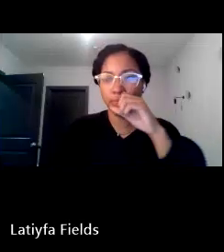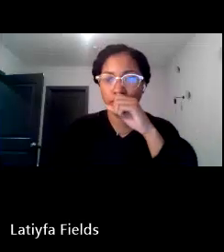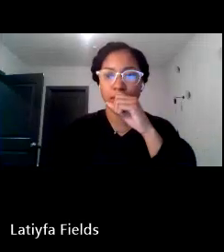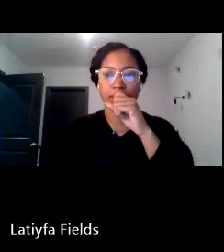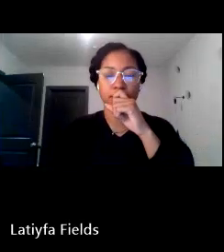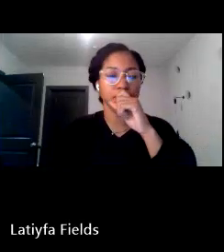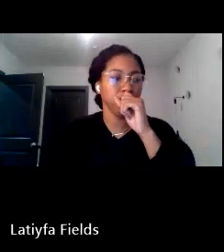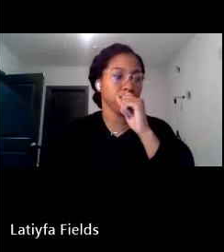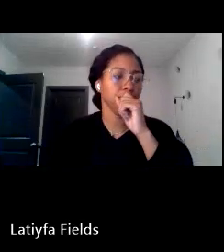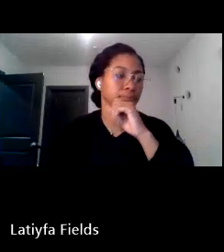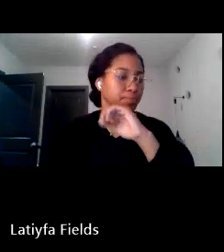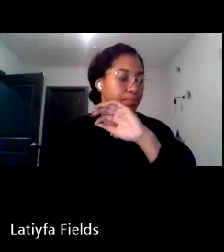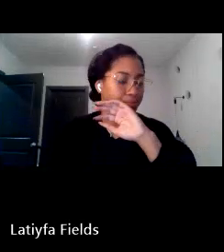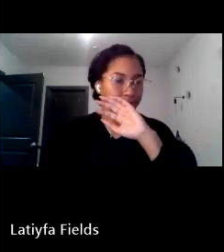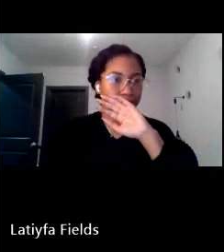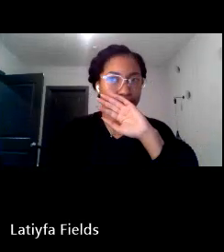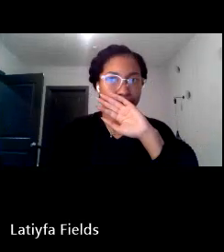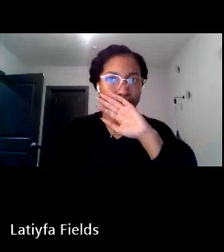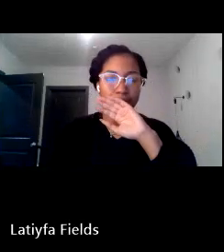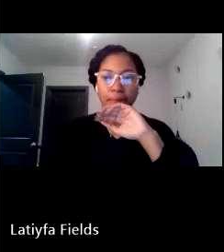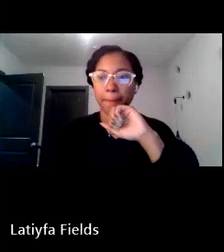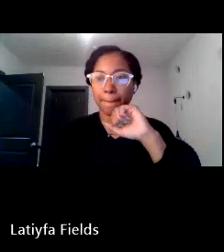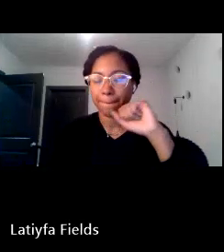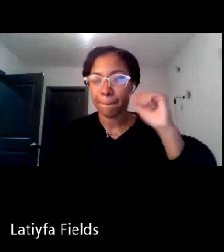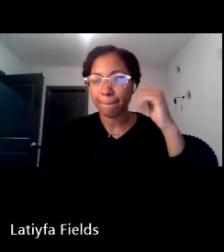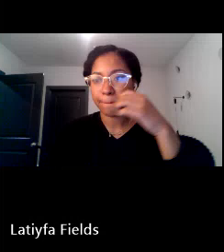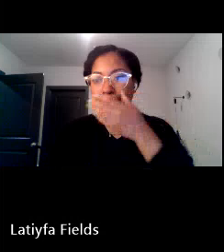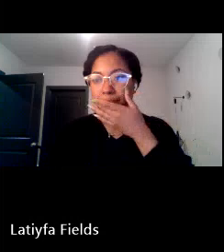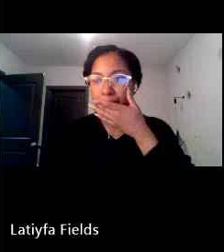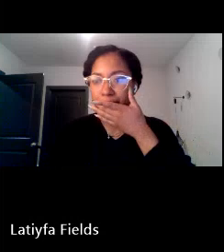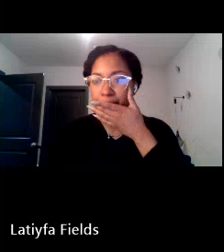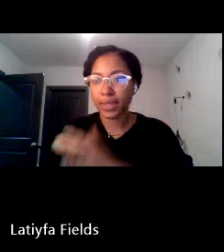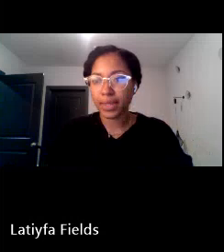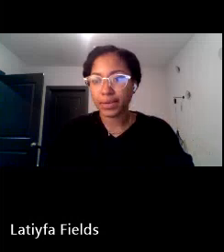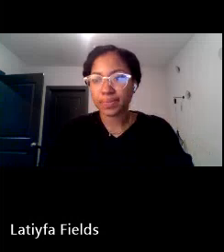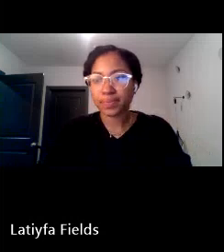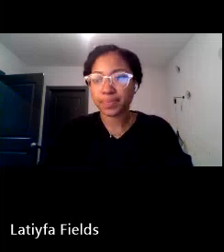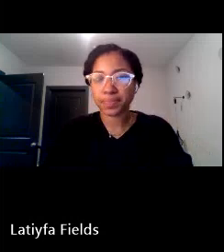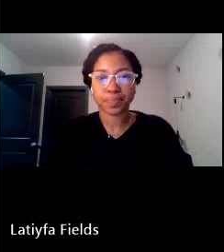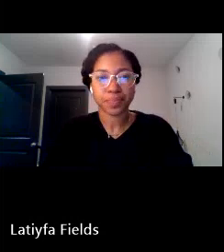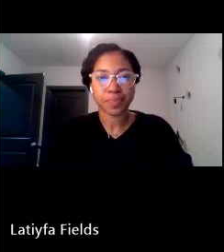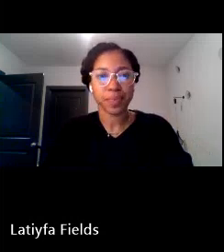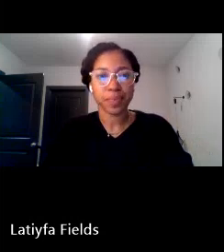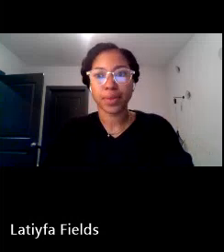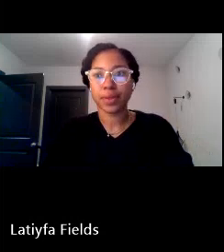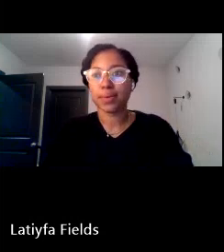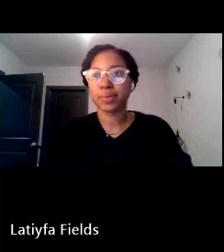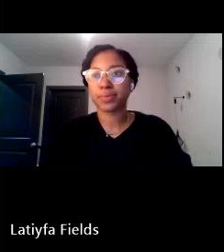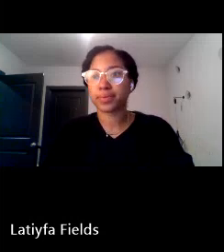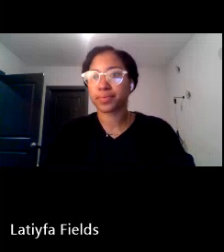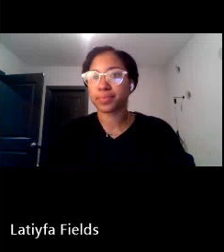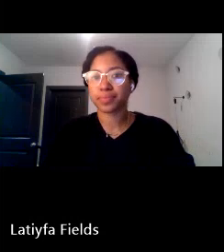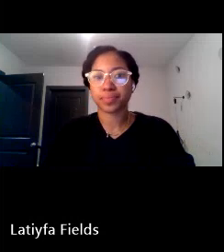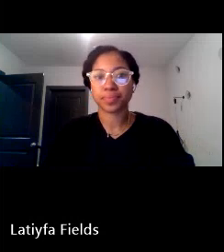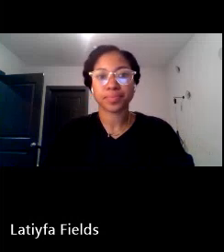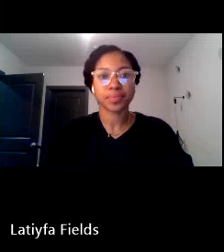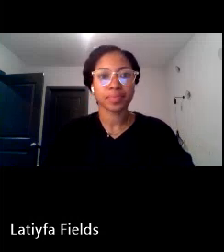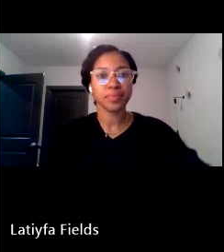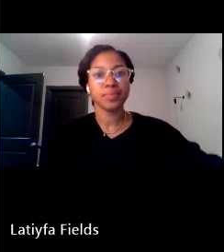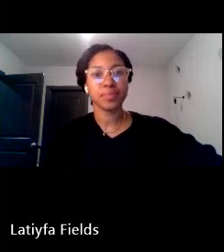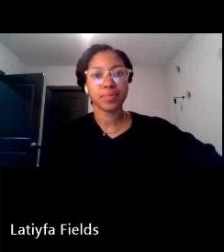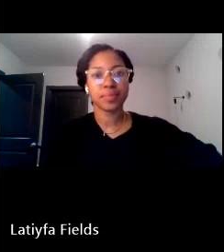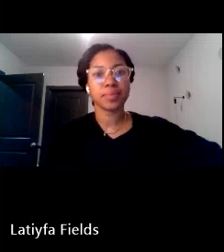that it was developed, I think, in 2020 or something like that, but it's still updated and a great resource